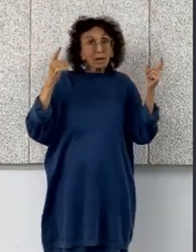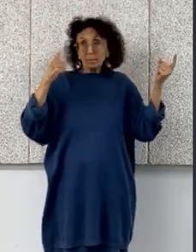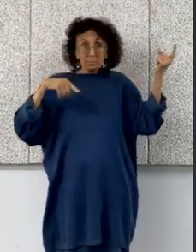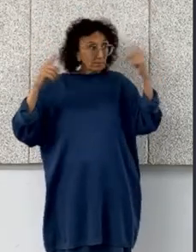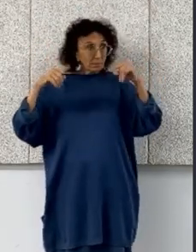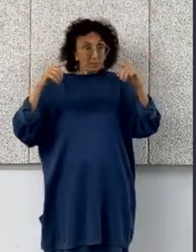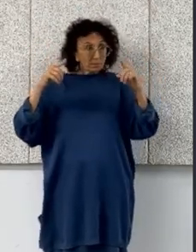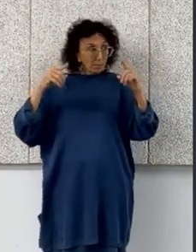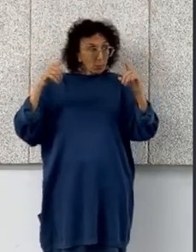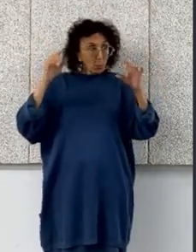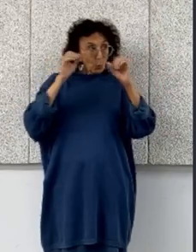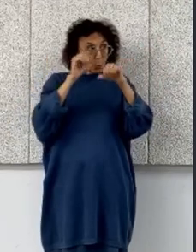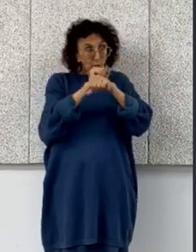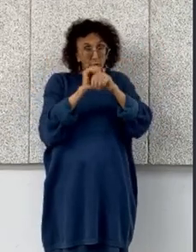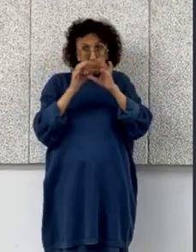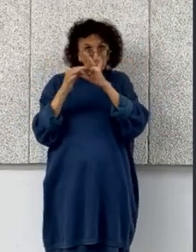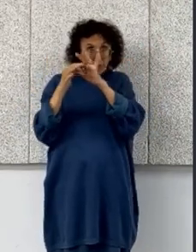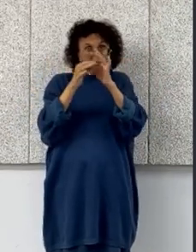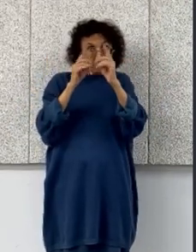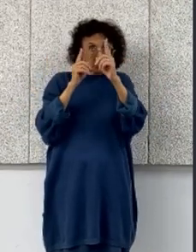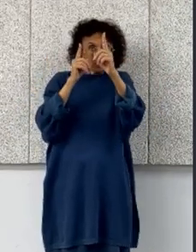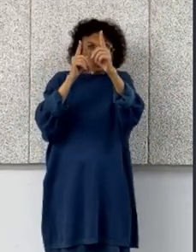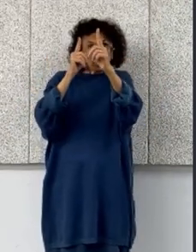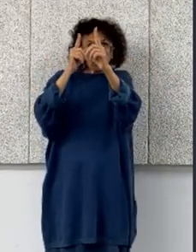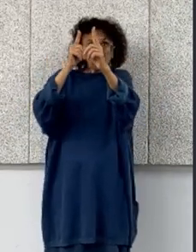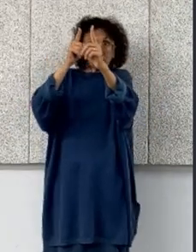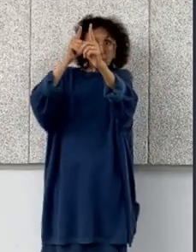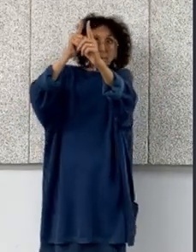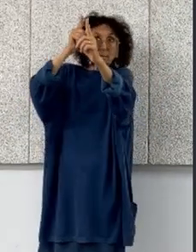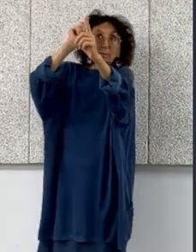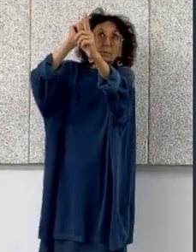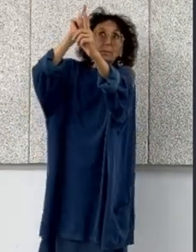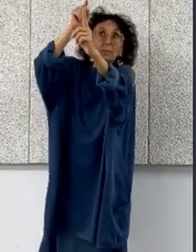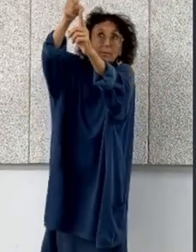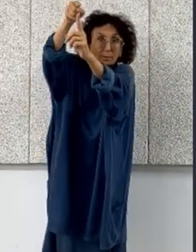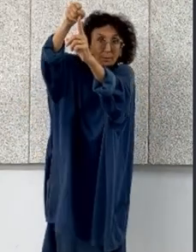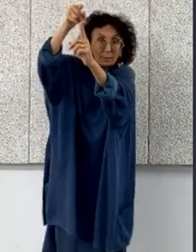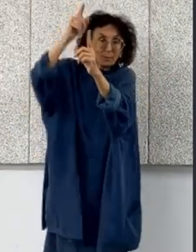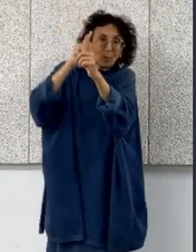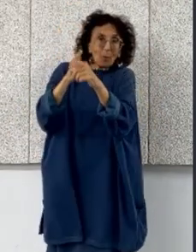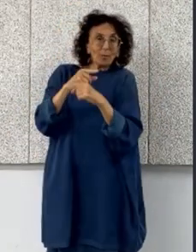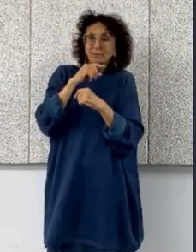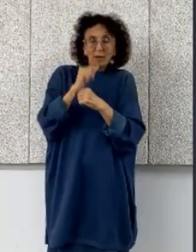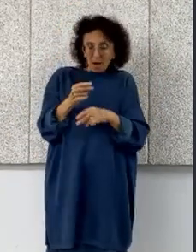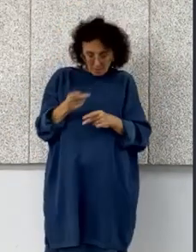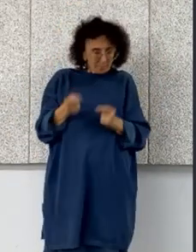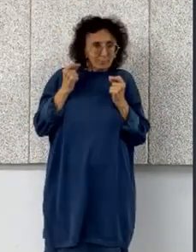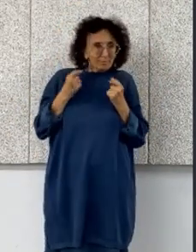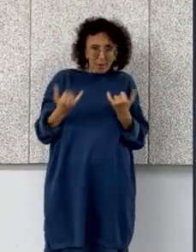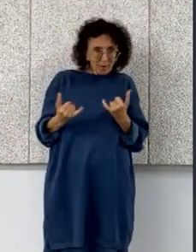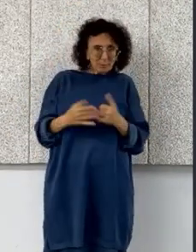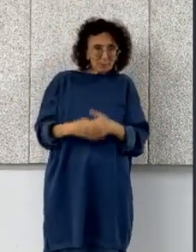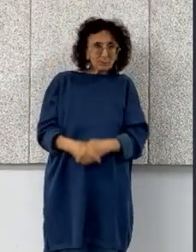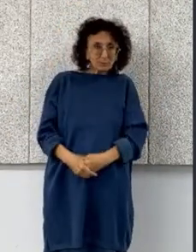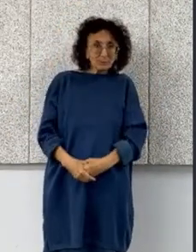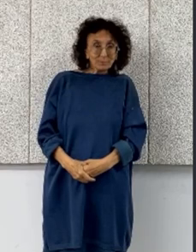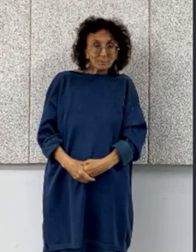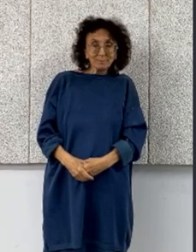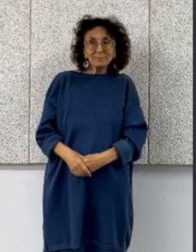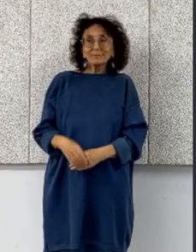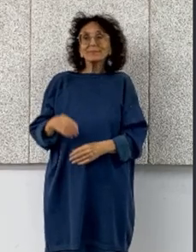has a long-term goal. Yeah. Mm. Yeah. I love that. I'm very excited. That's very